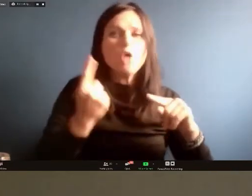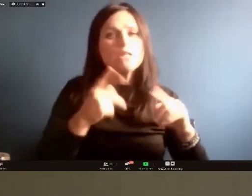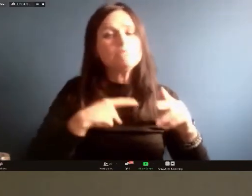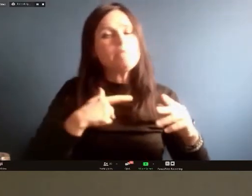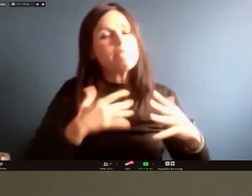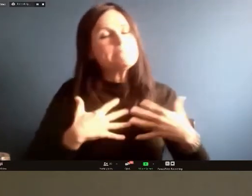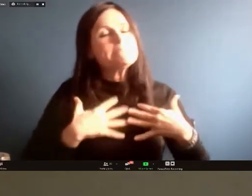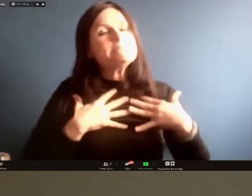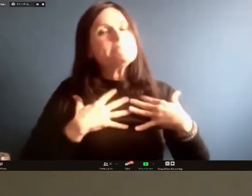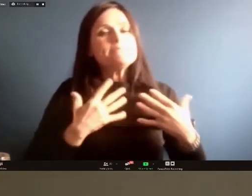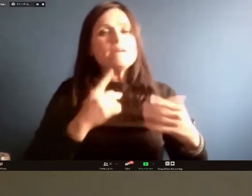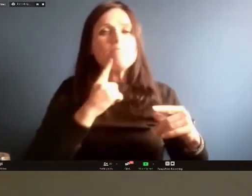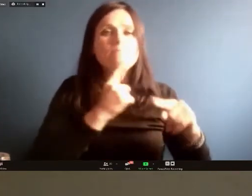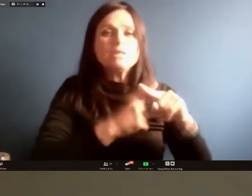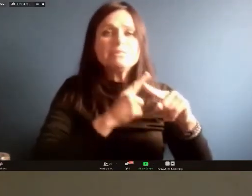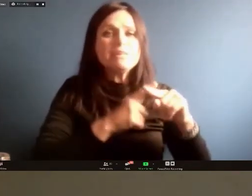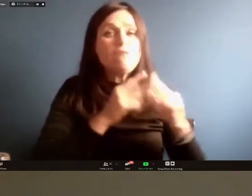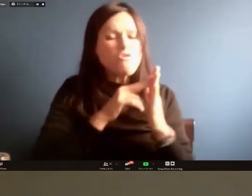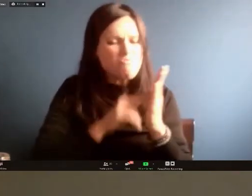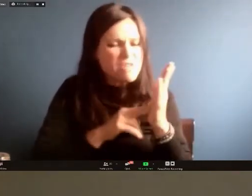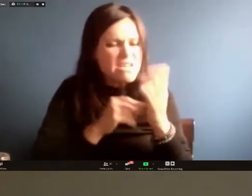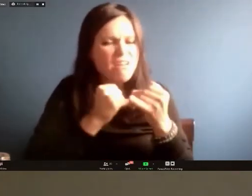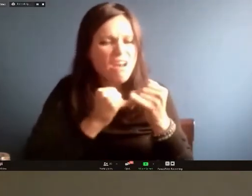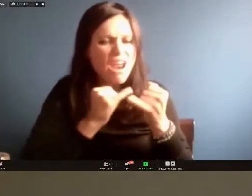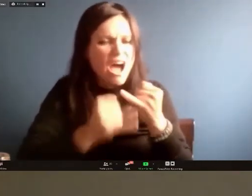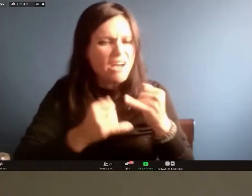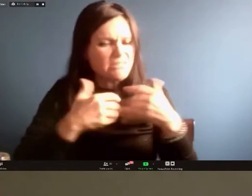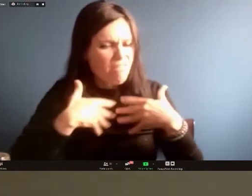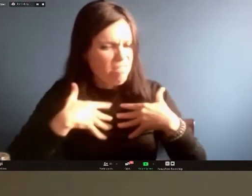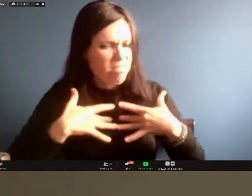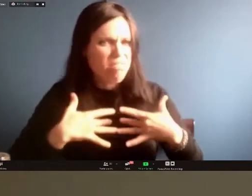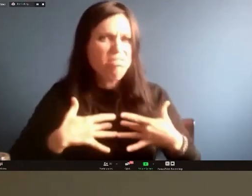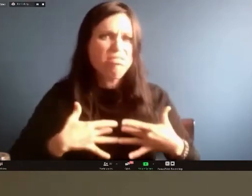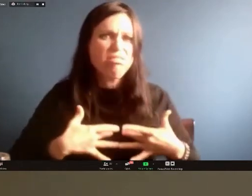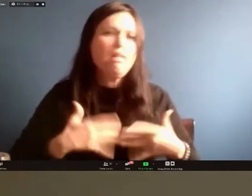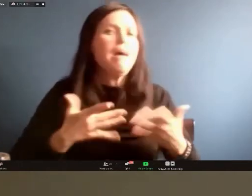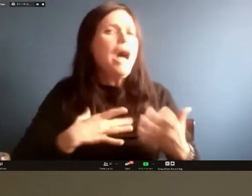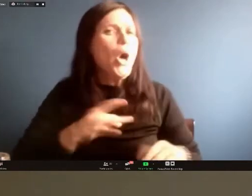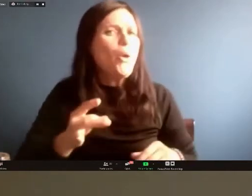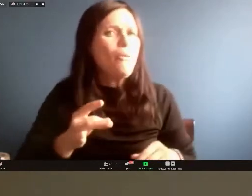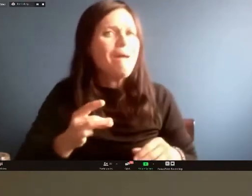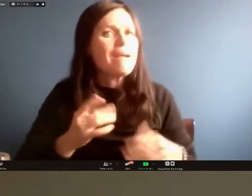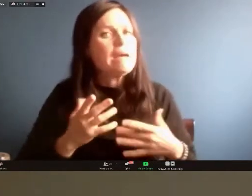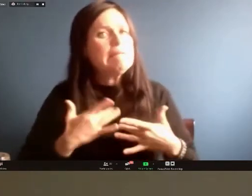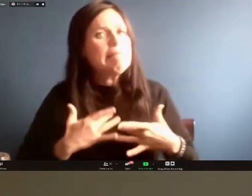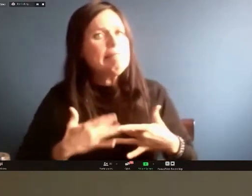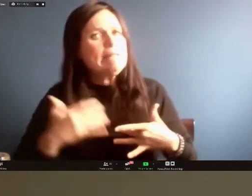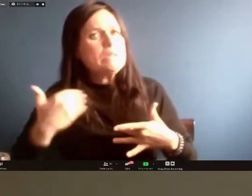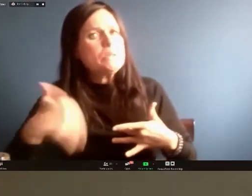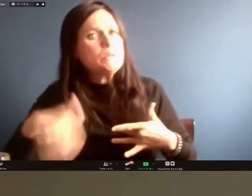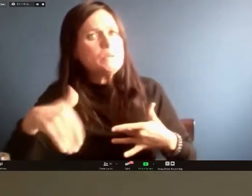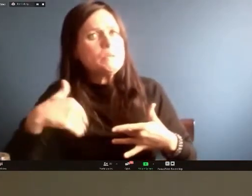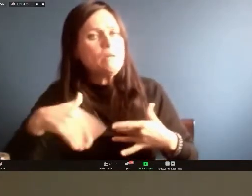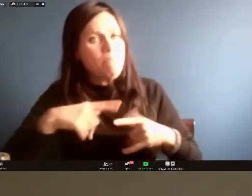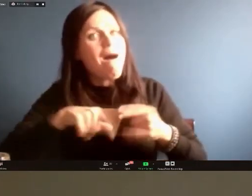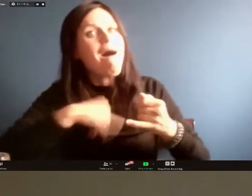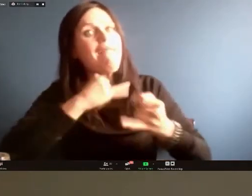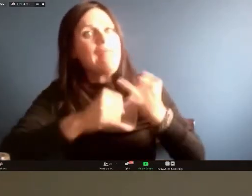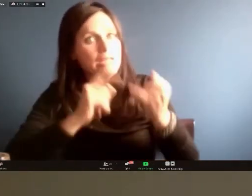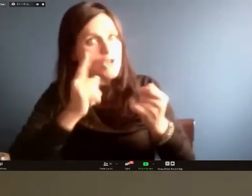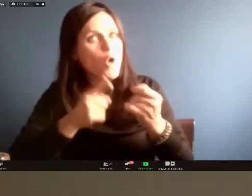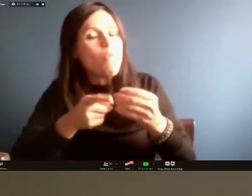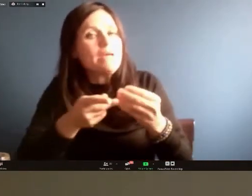I don't like reading stuff like that, and I don't like writing it.